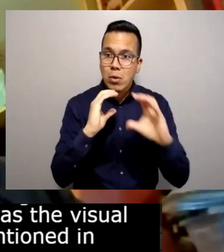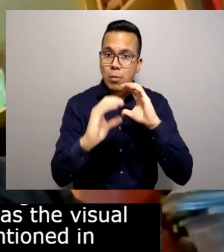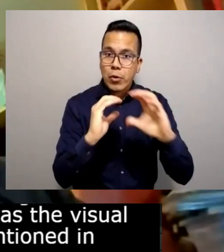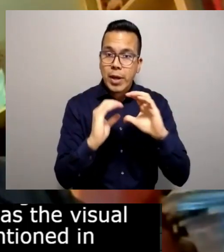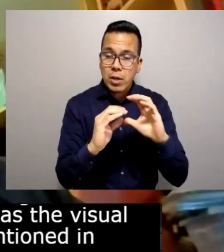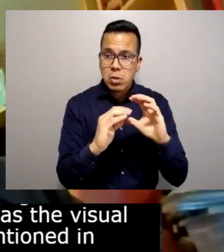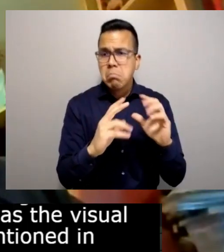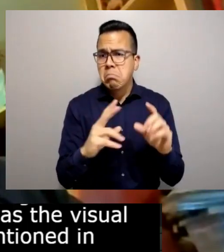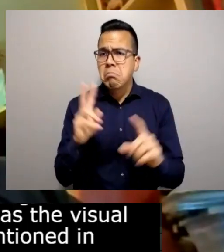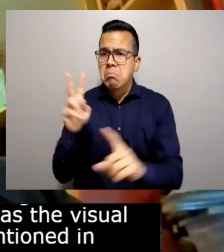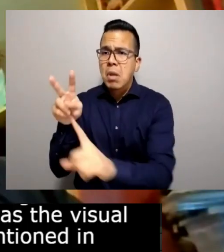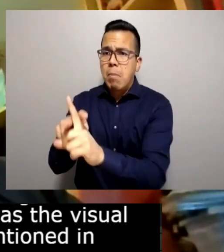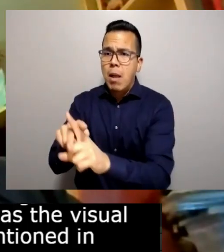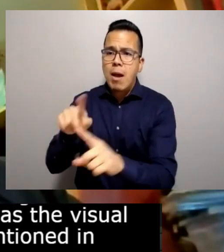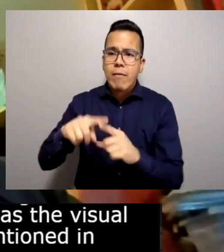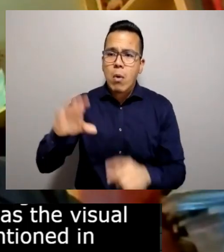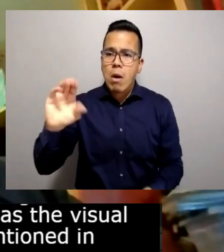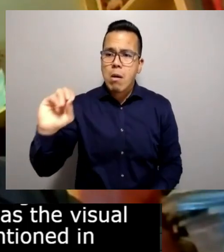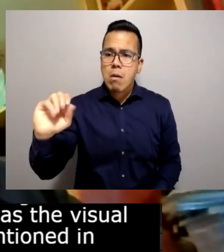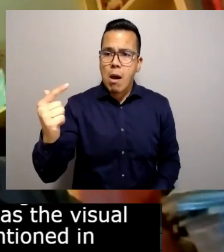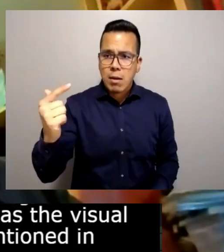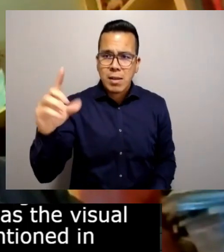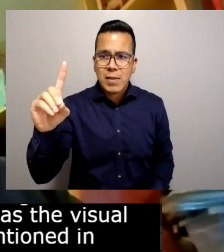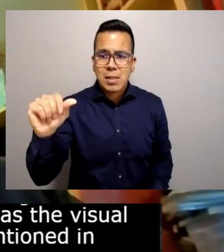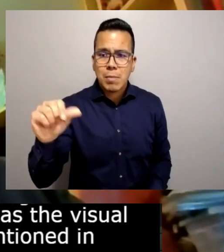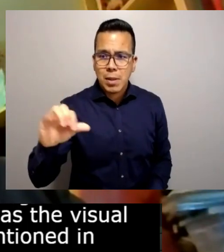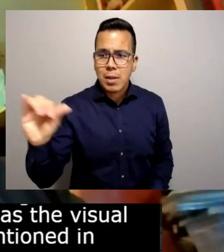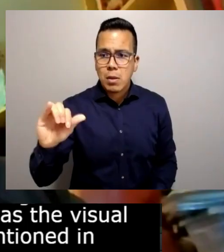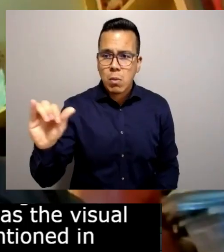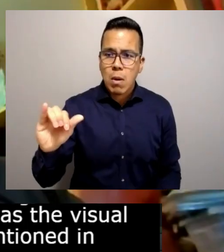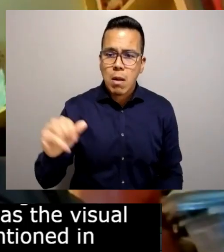issues of cognitive disability,